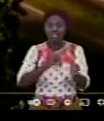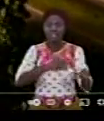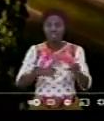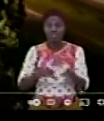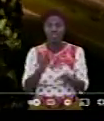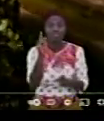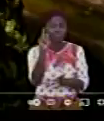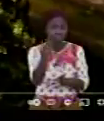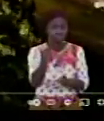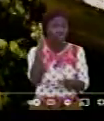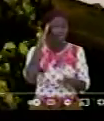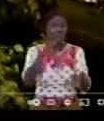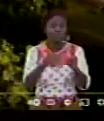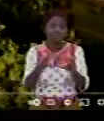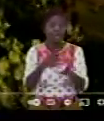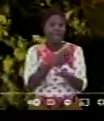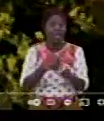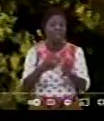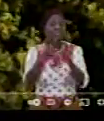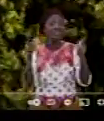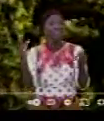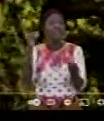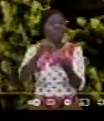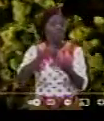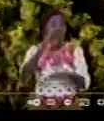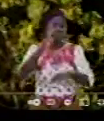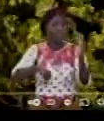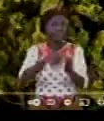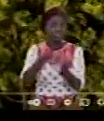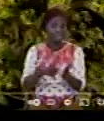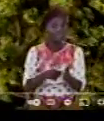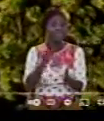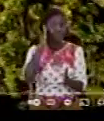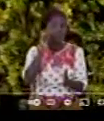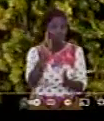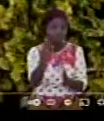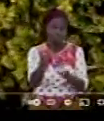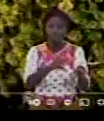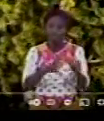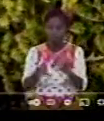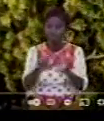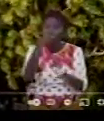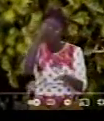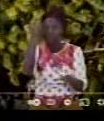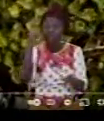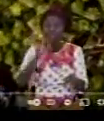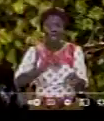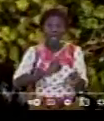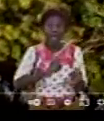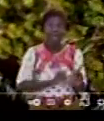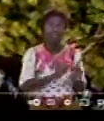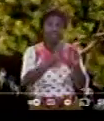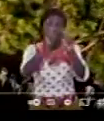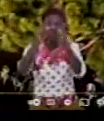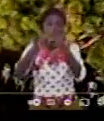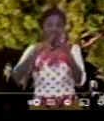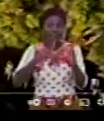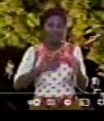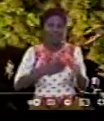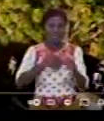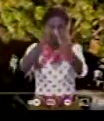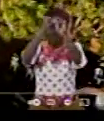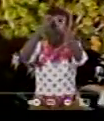do, and greater works than these shall ye do, because I go unto my